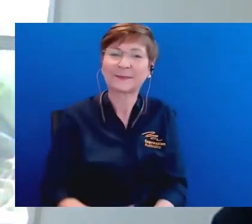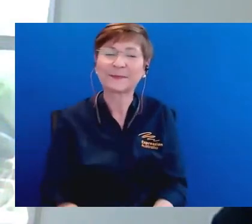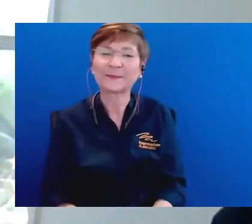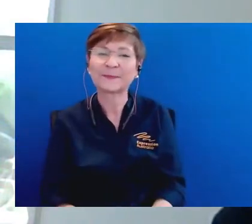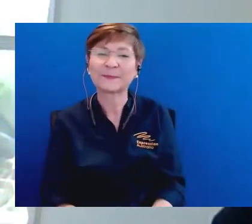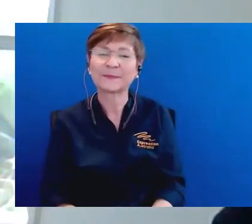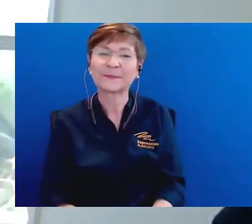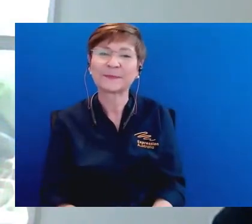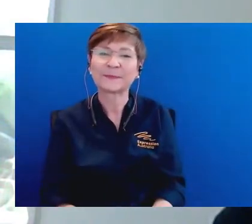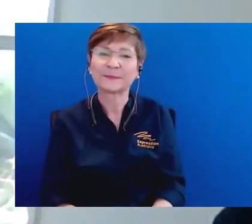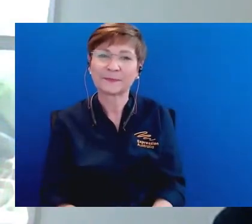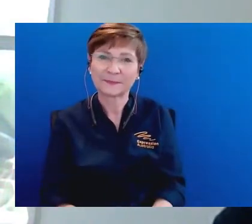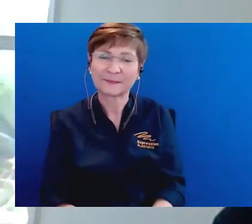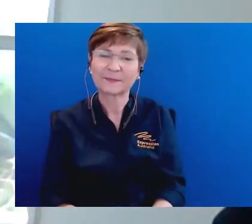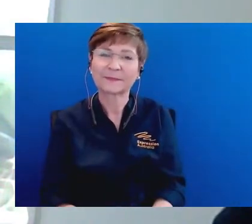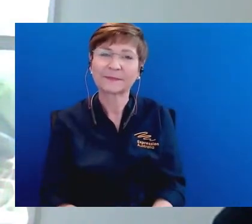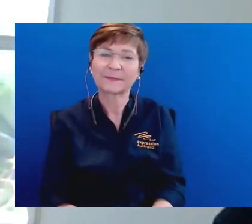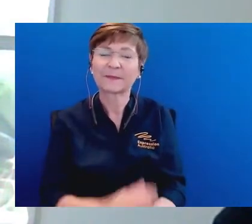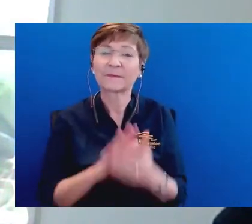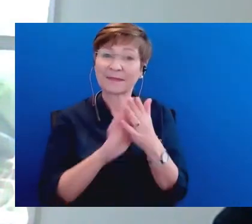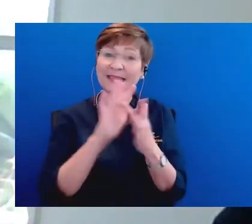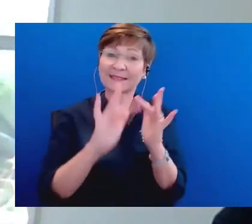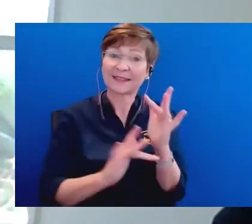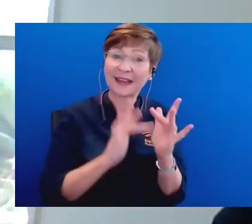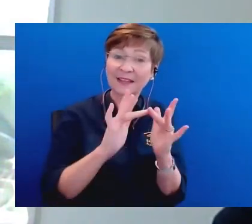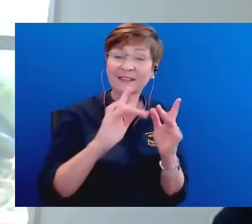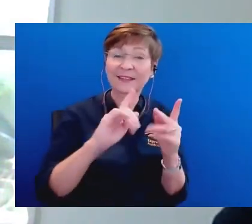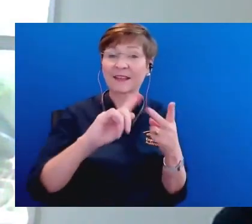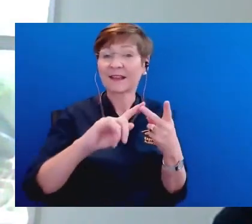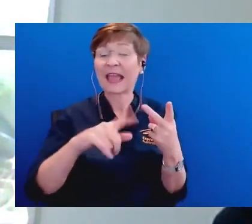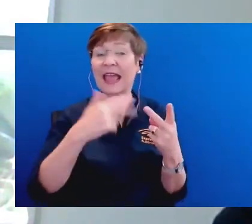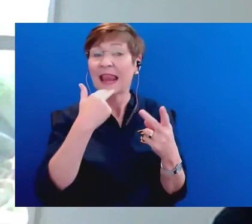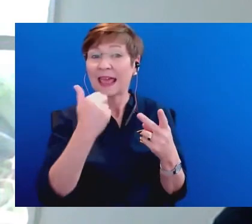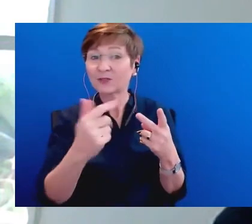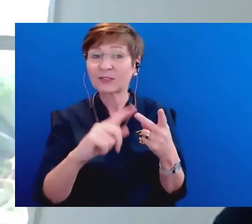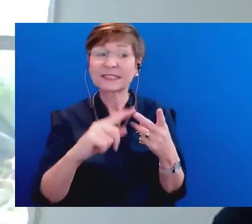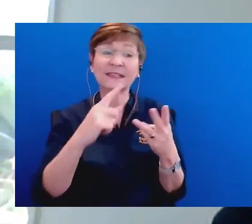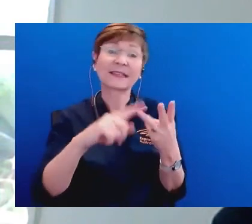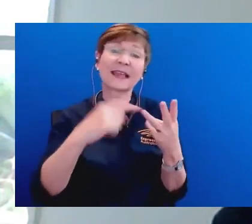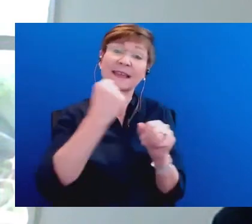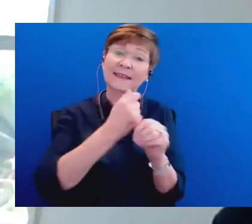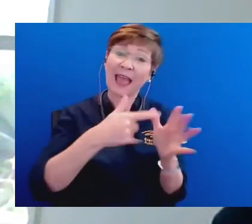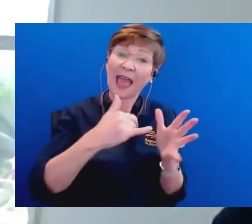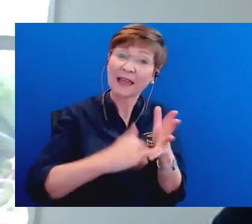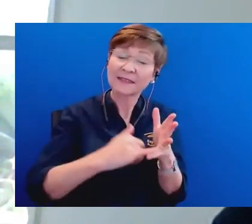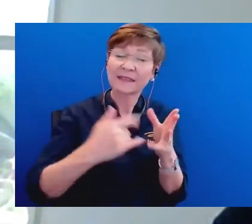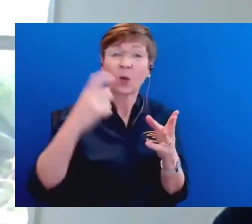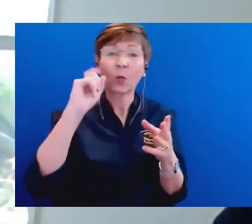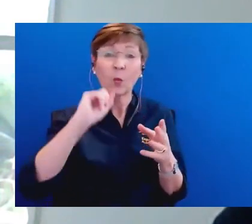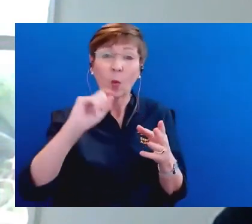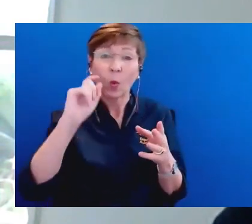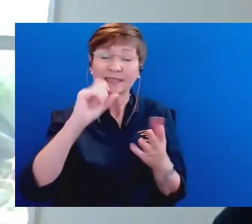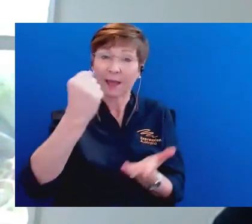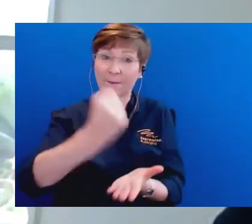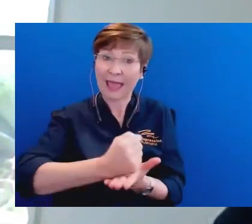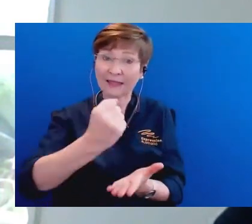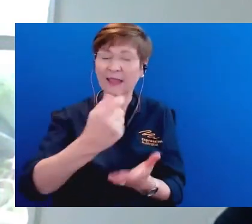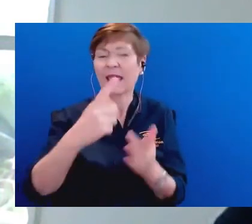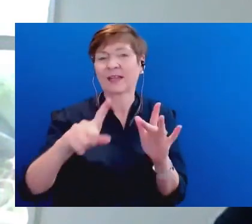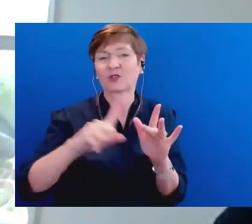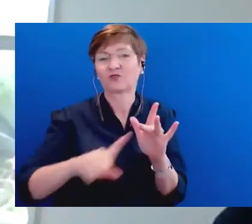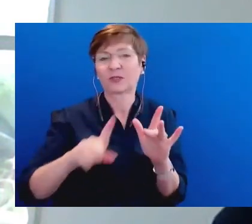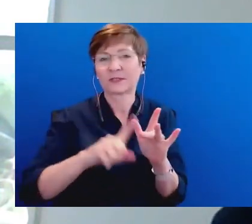These include phone and internet, electricity, gas and water, banking and insurance